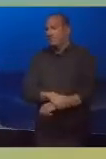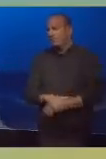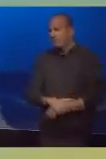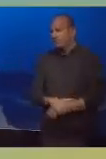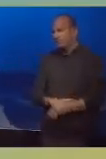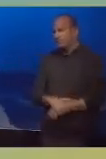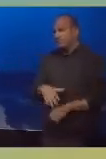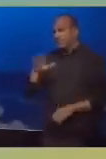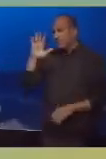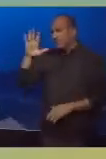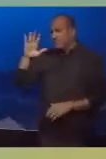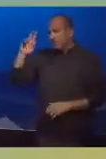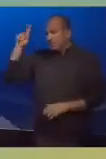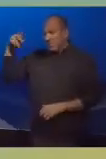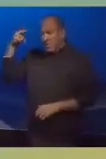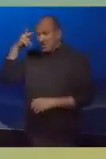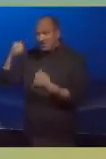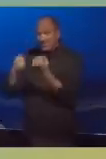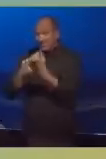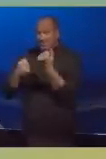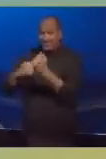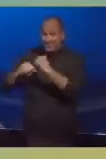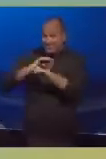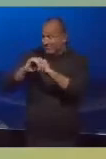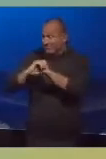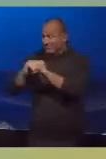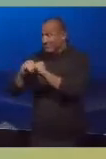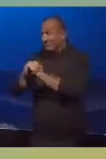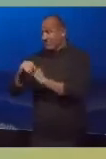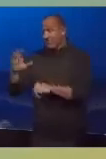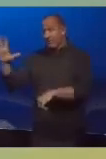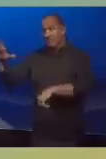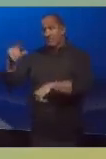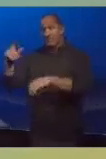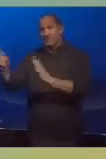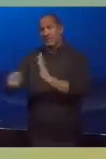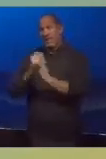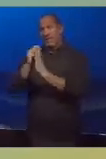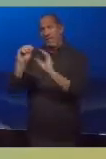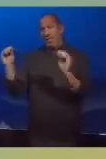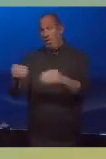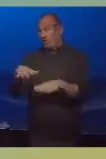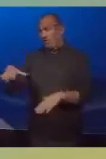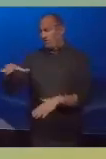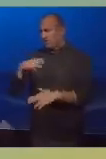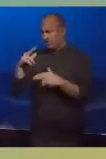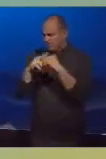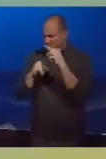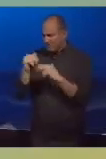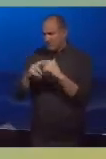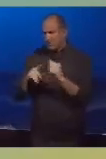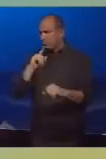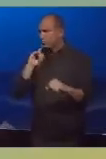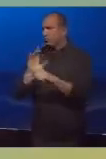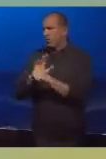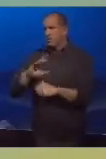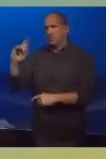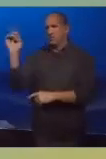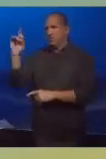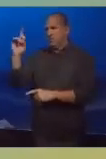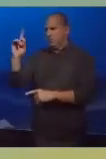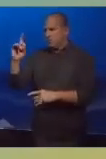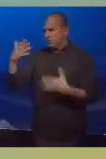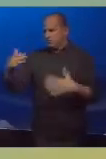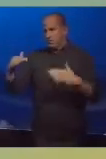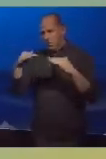His political campaign and his time in office were built on the promise of a democracy where equality and